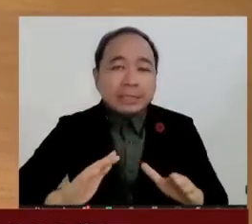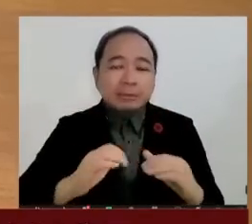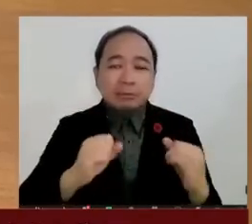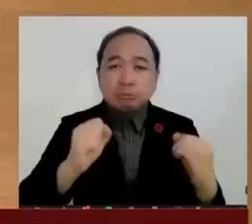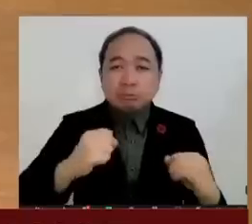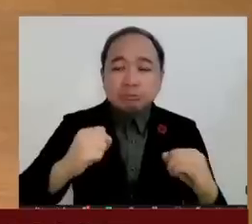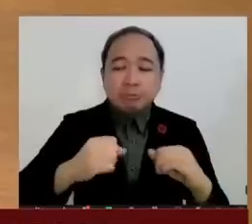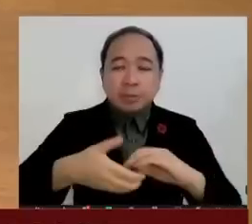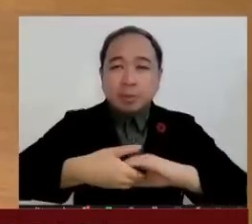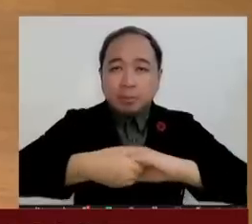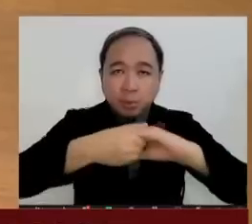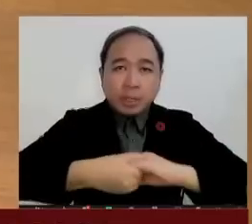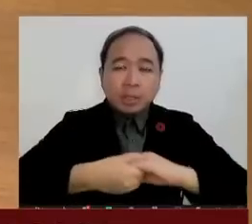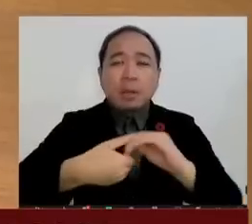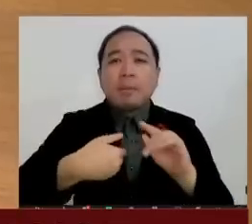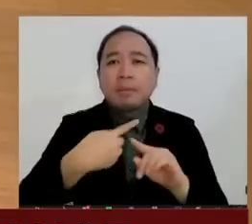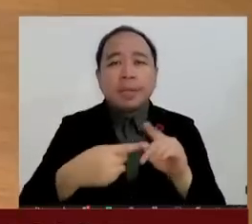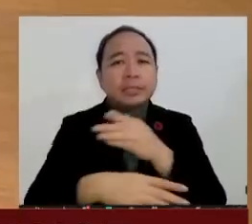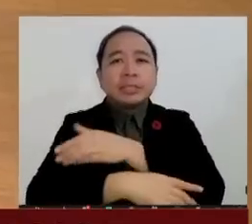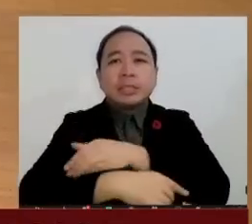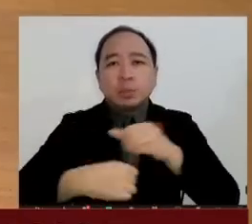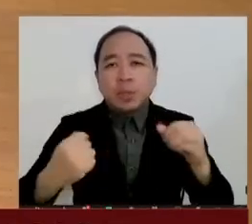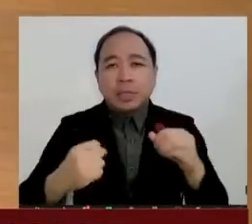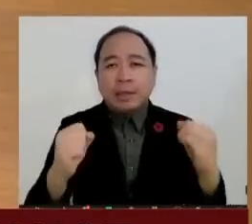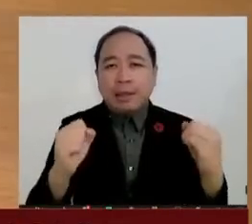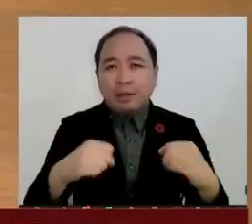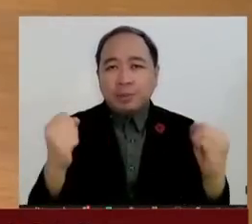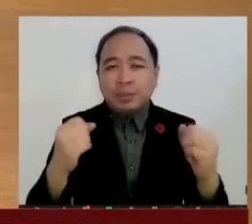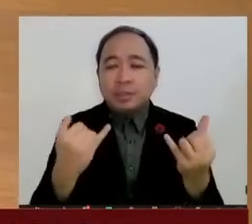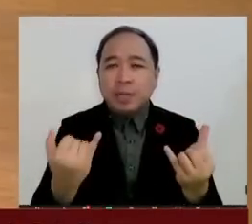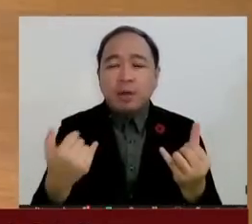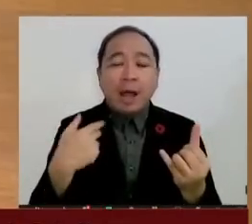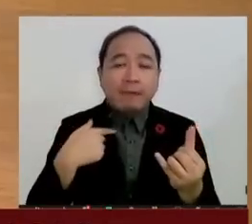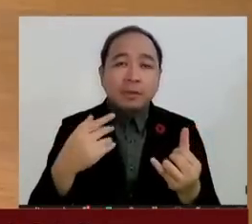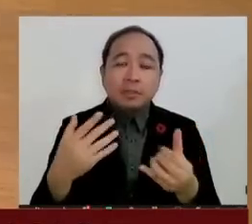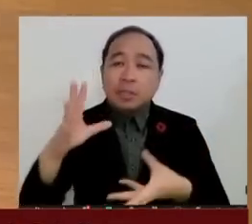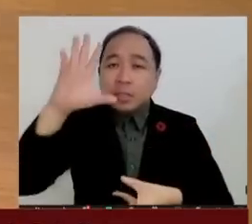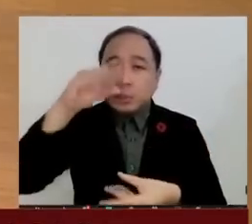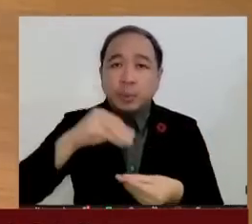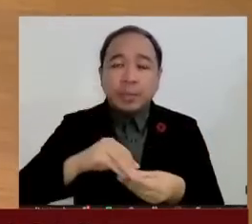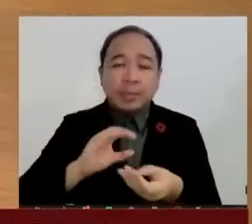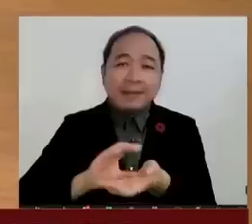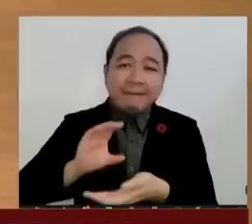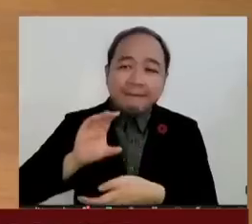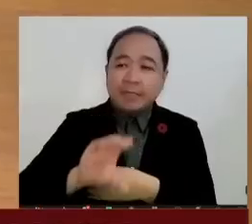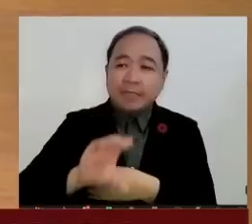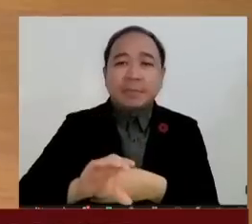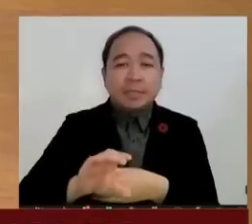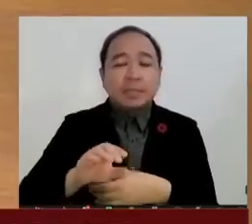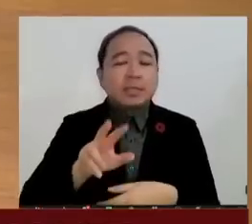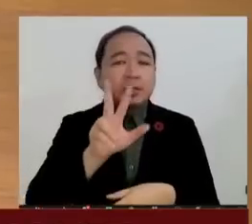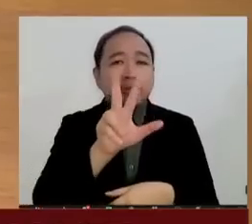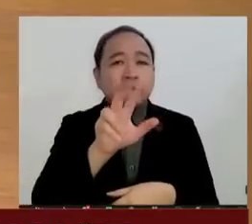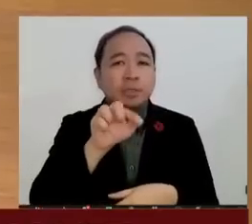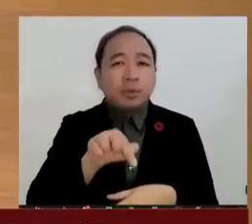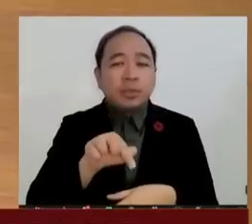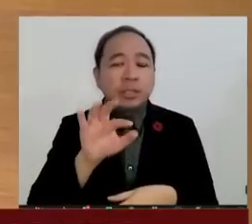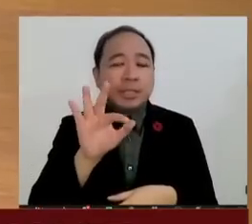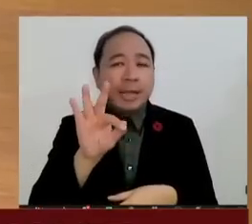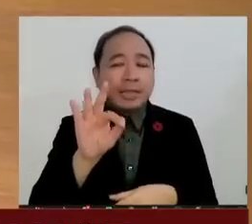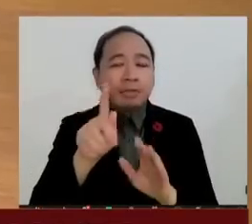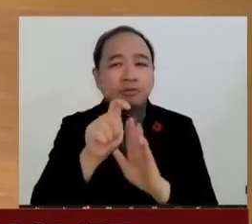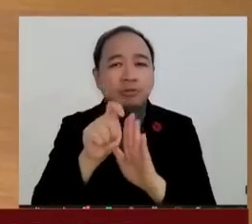These economic missions have yielded an estimated total investment value of 3.9 trillion pesos